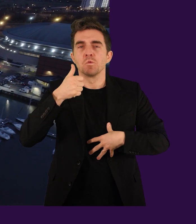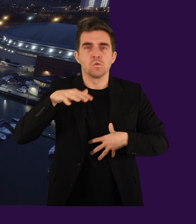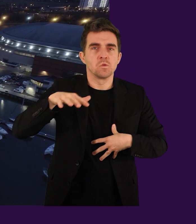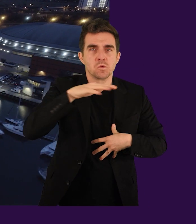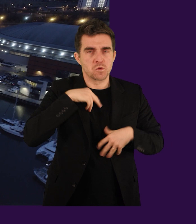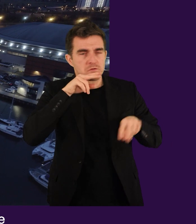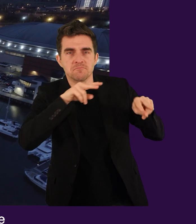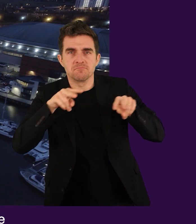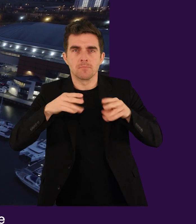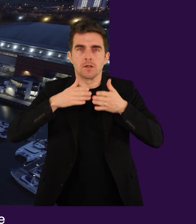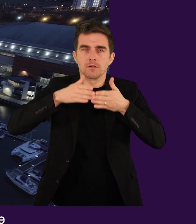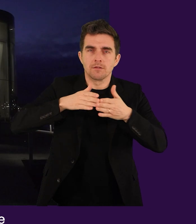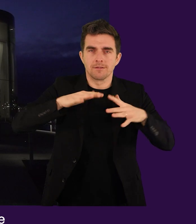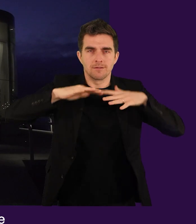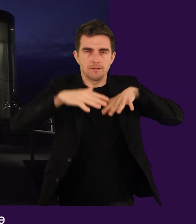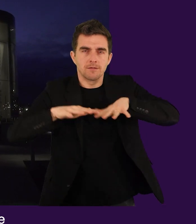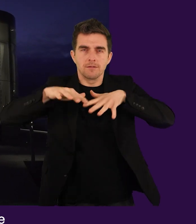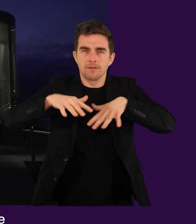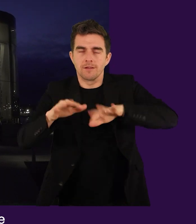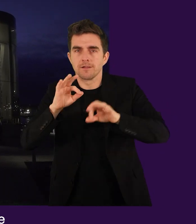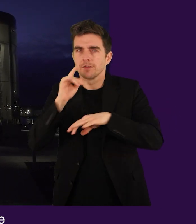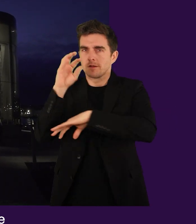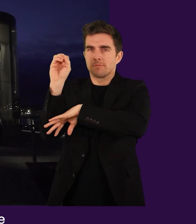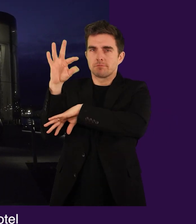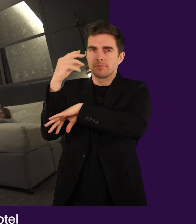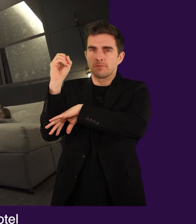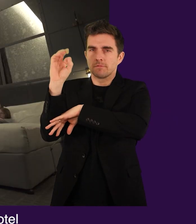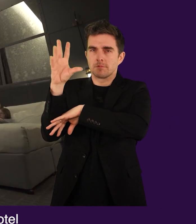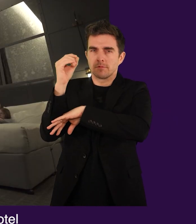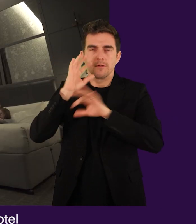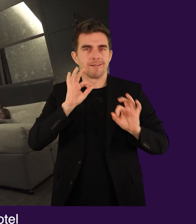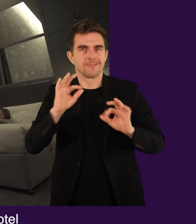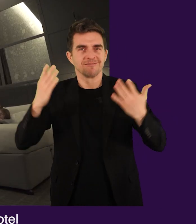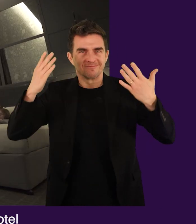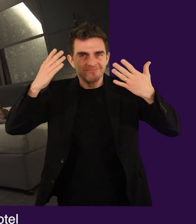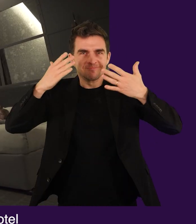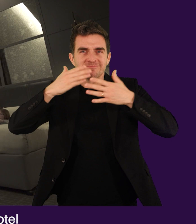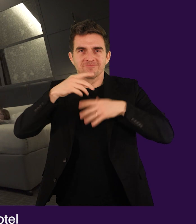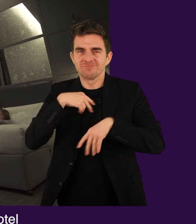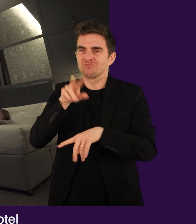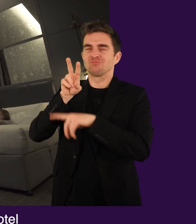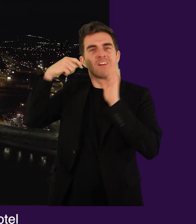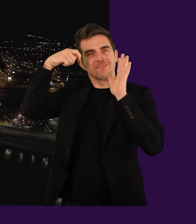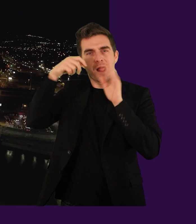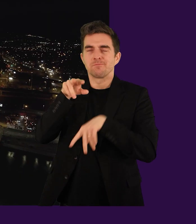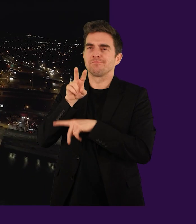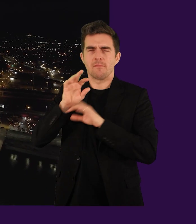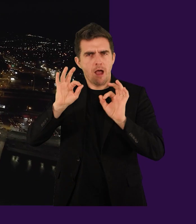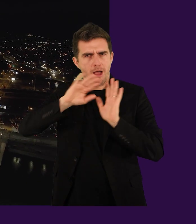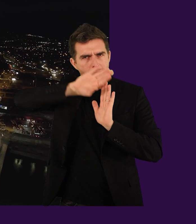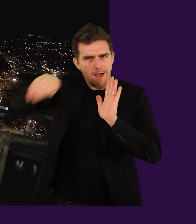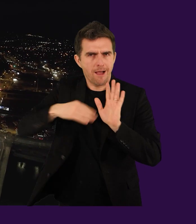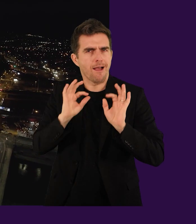was lit up and the great lighthouse was shining bright. We headed back to the hotel and watched the movie. What